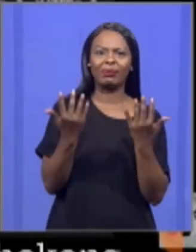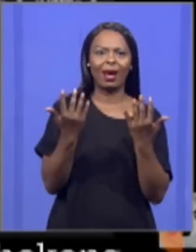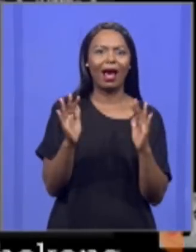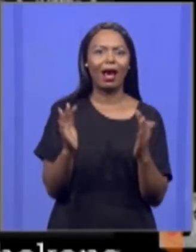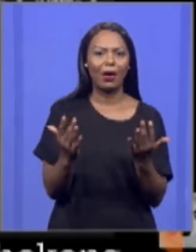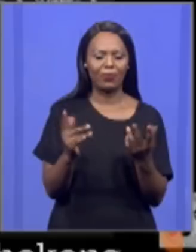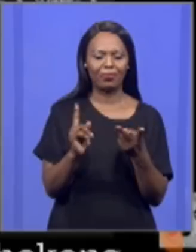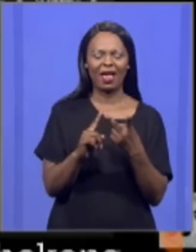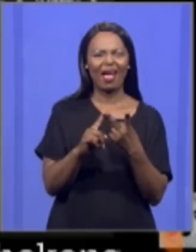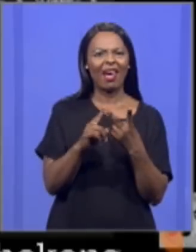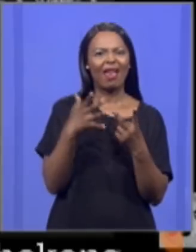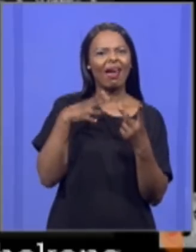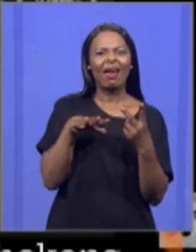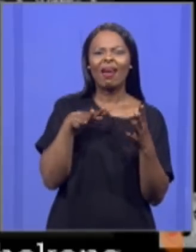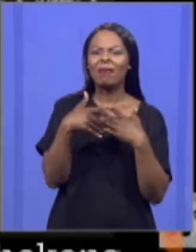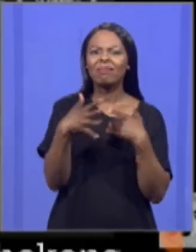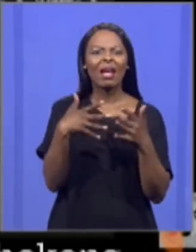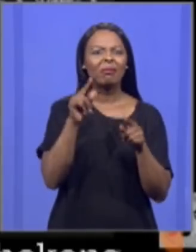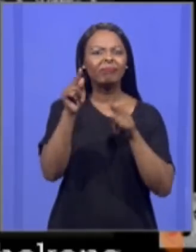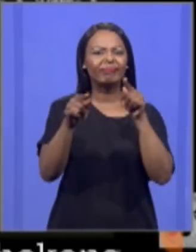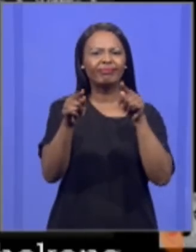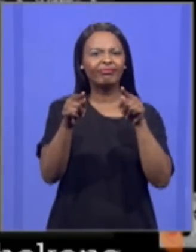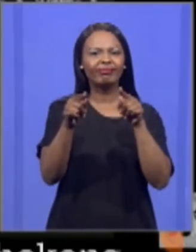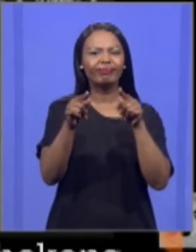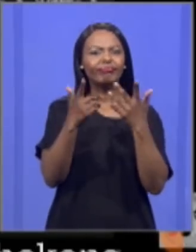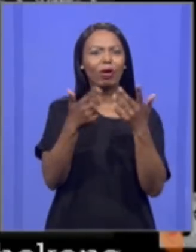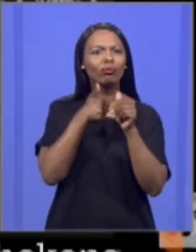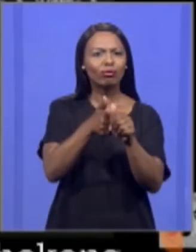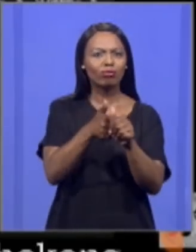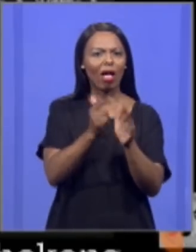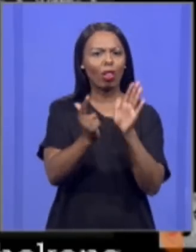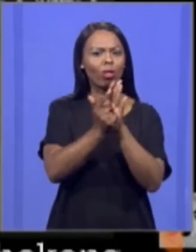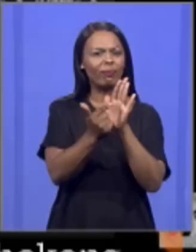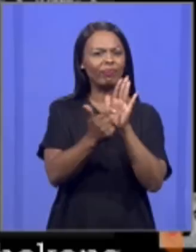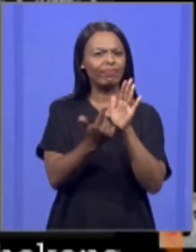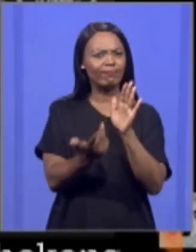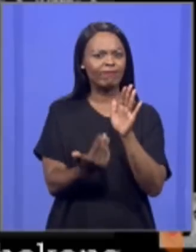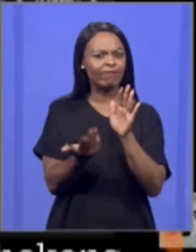any allegations as to conduct why